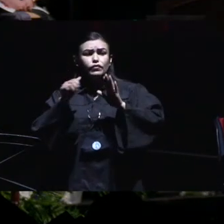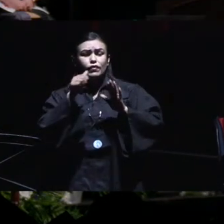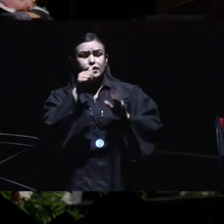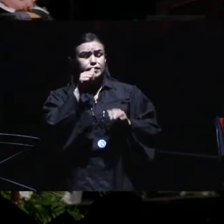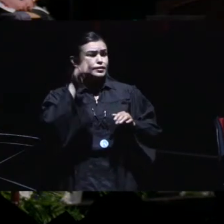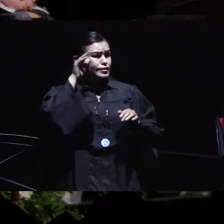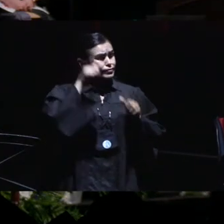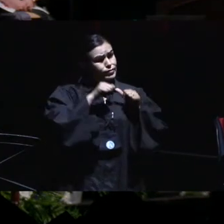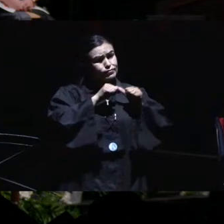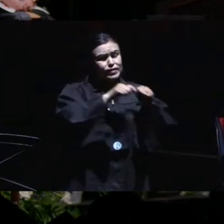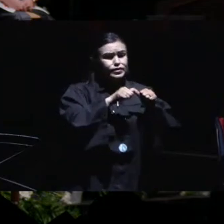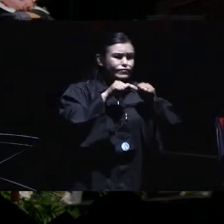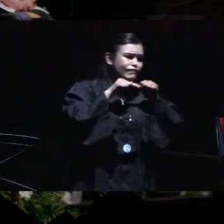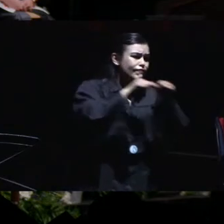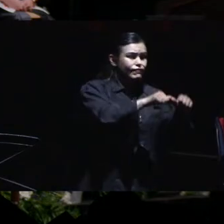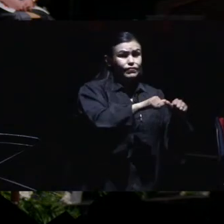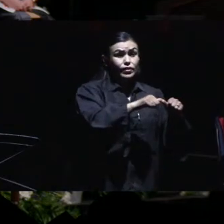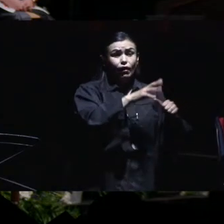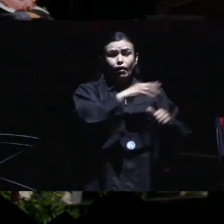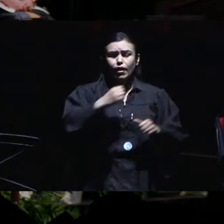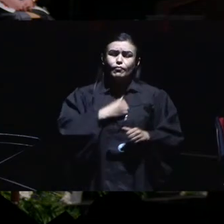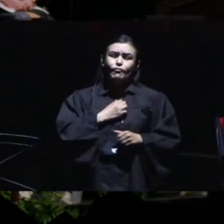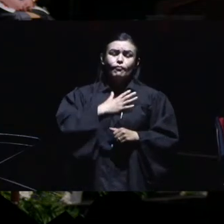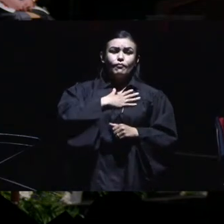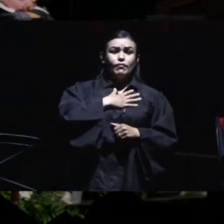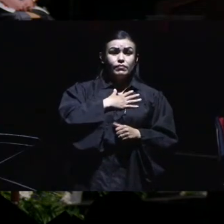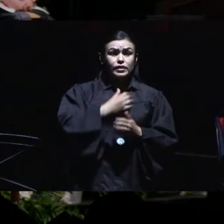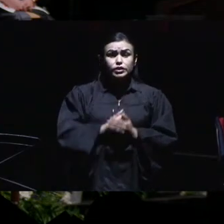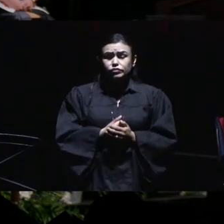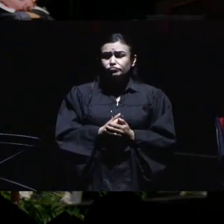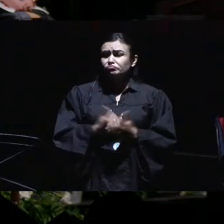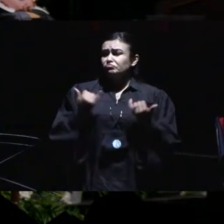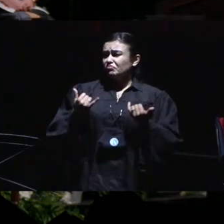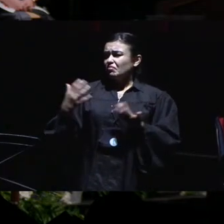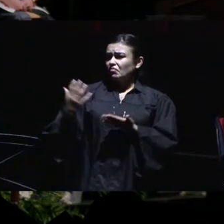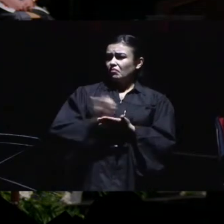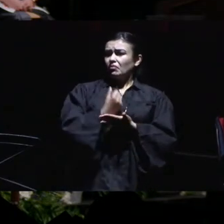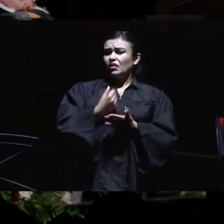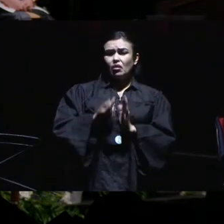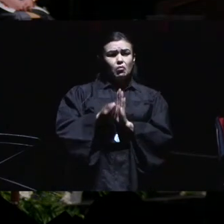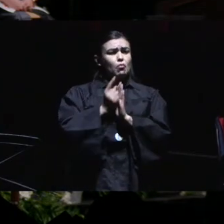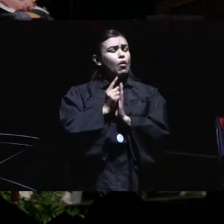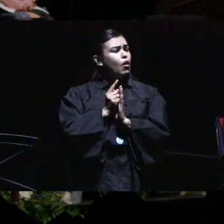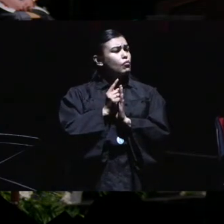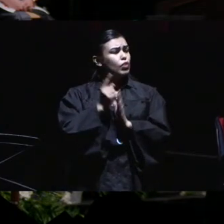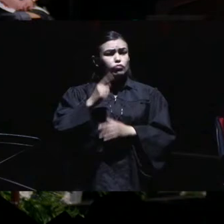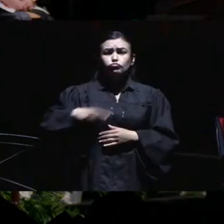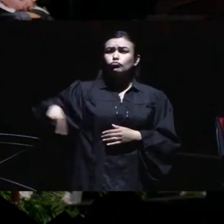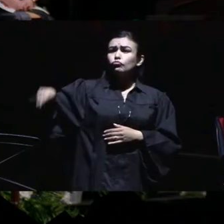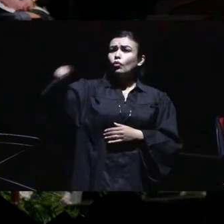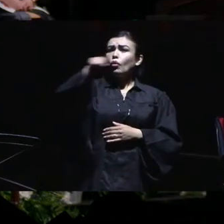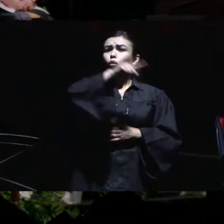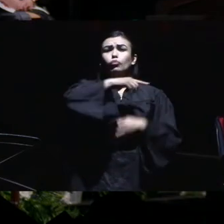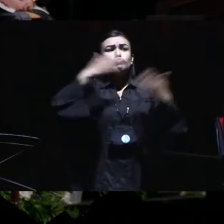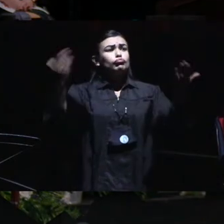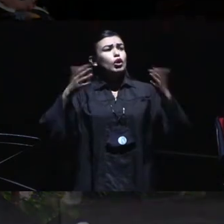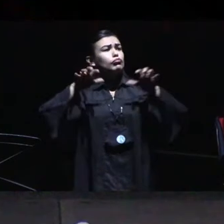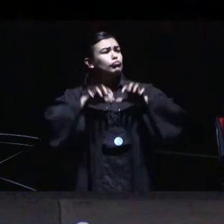passion. I would like to take this moment for all of you in the audience who are frontline